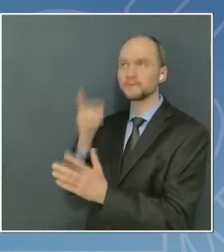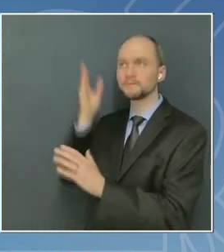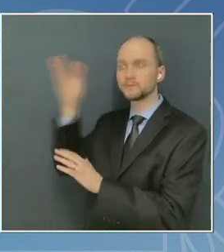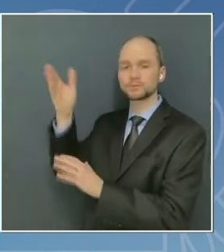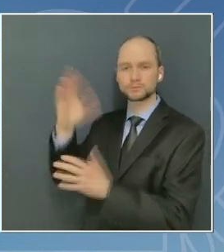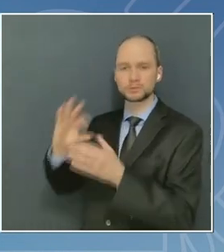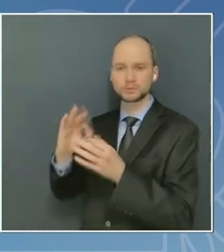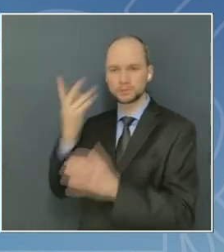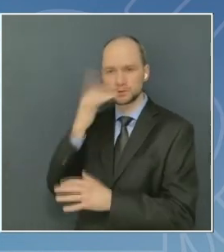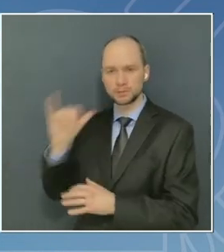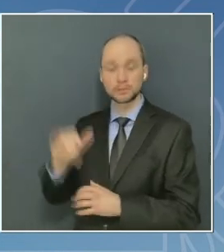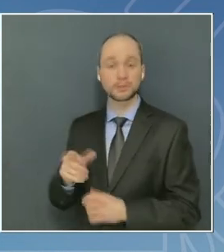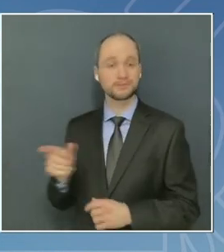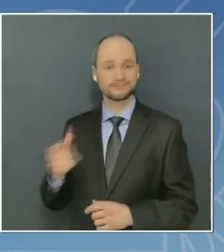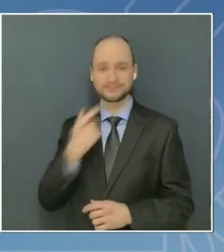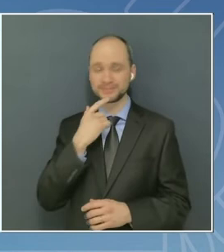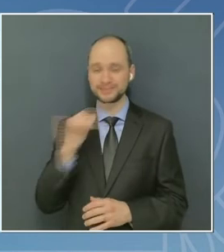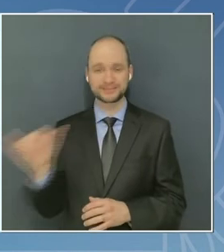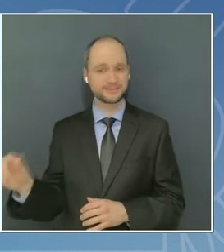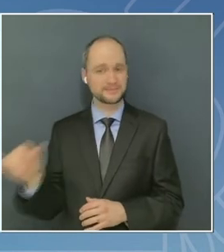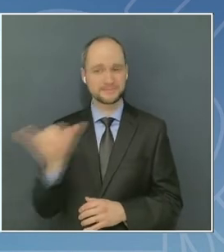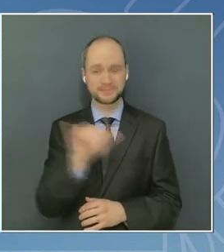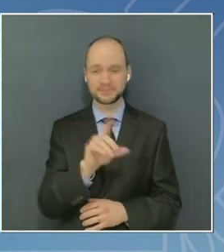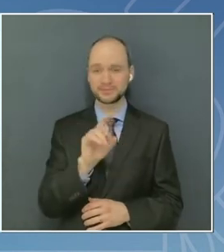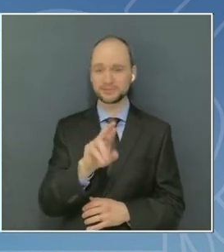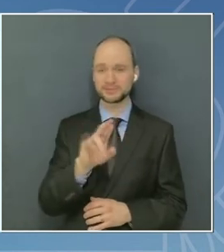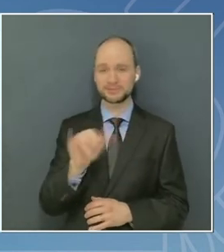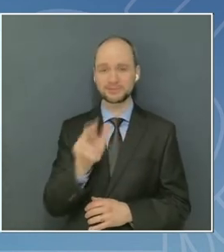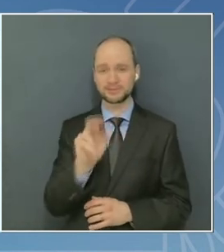that they want to see more attention to